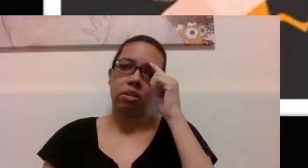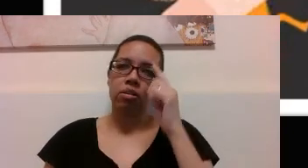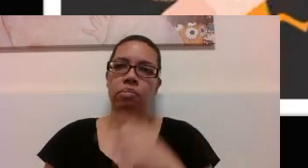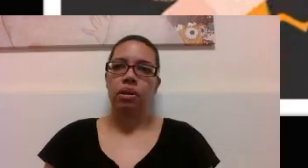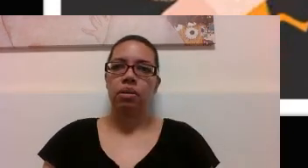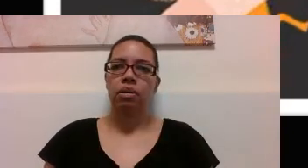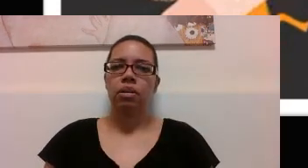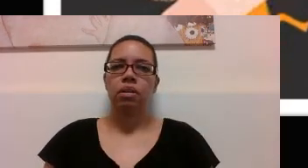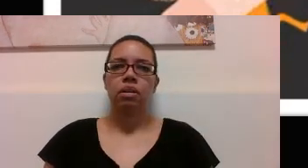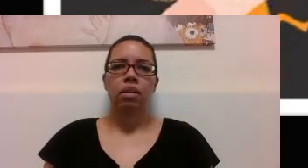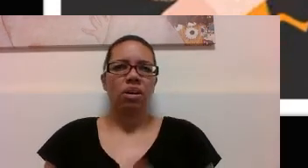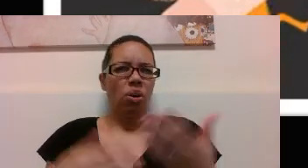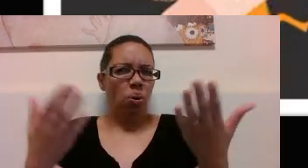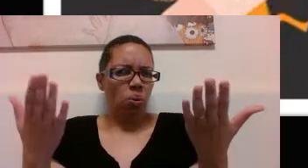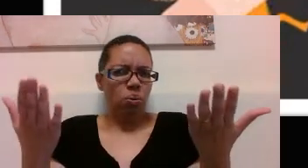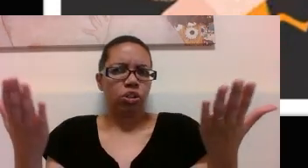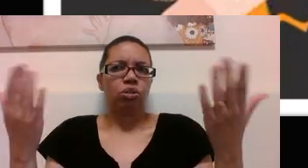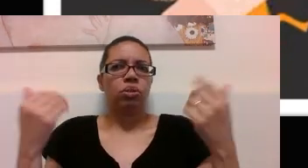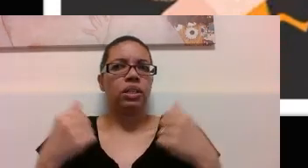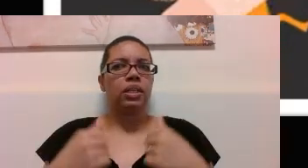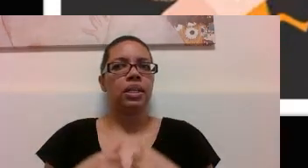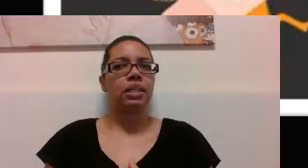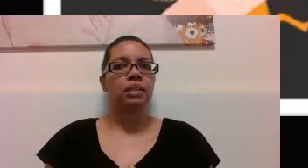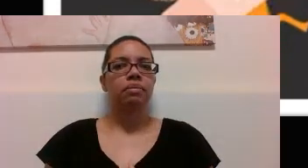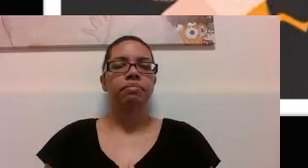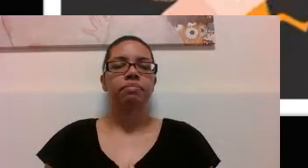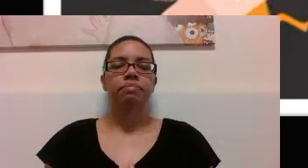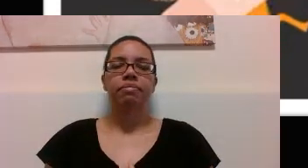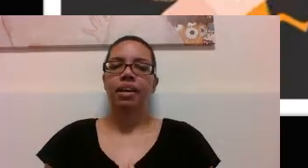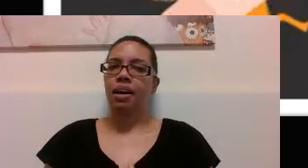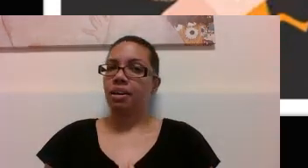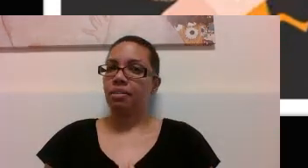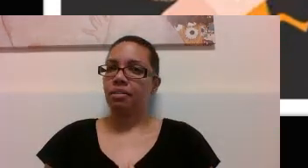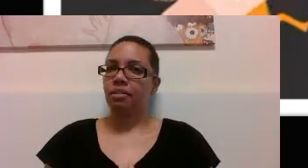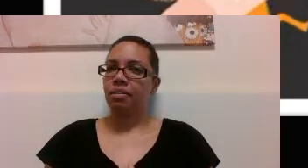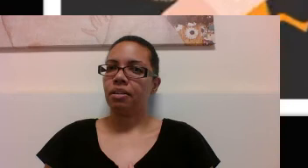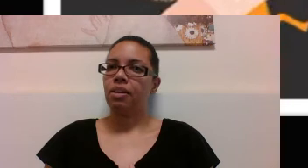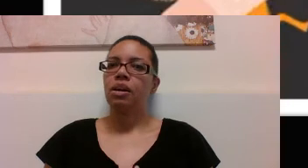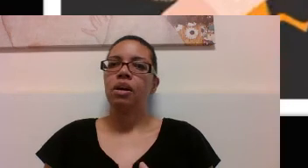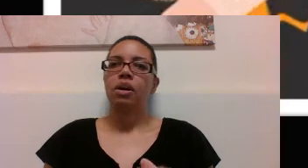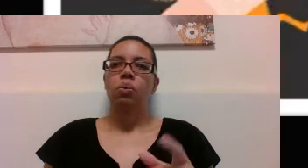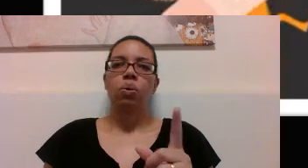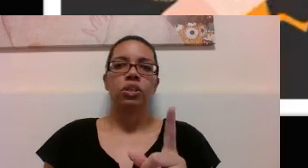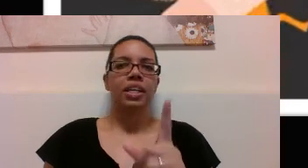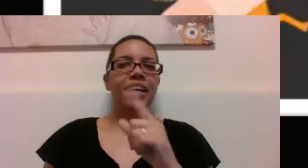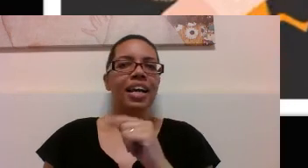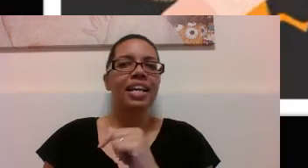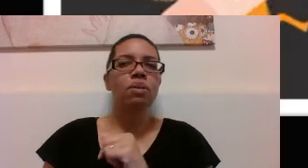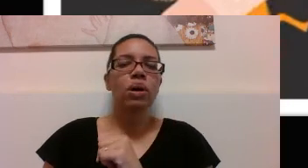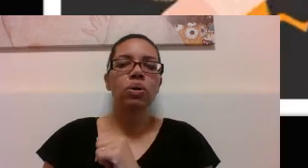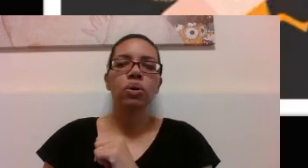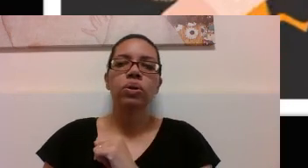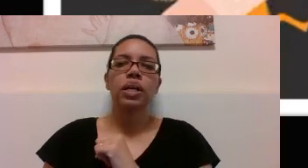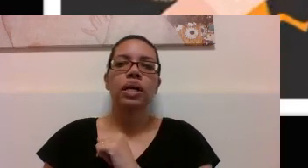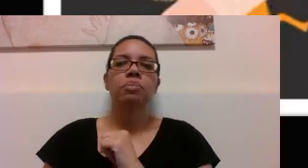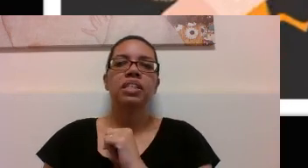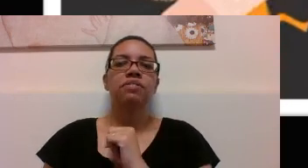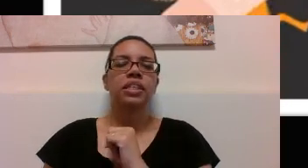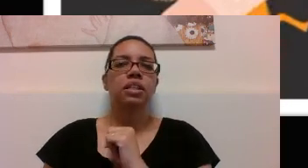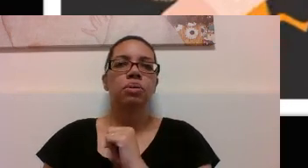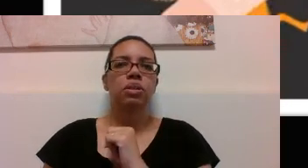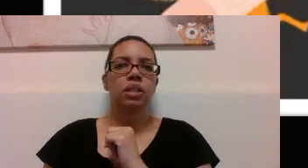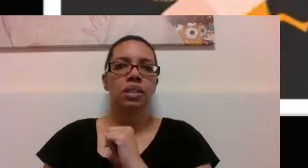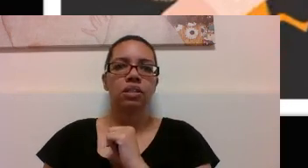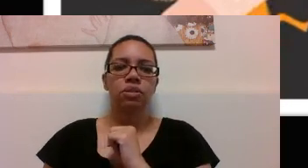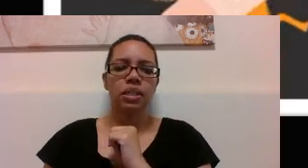cried Cucumber. Who was doing this? And was there anyone who could help